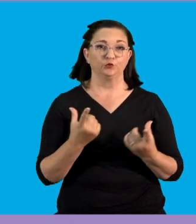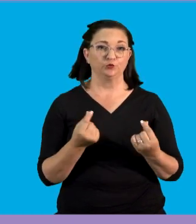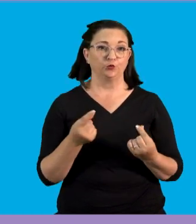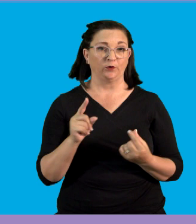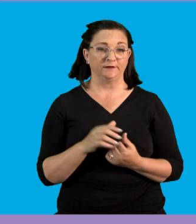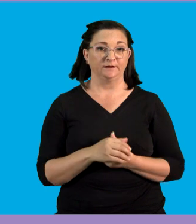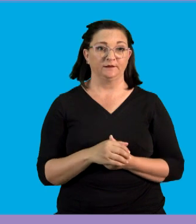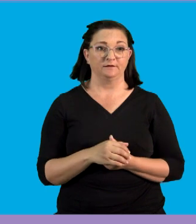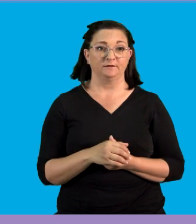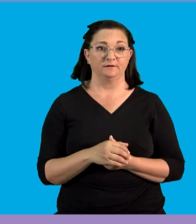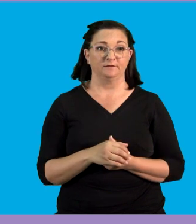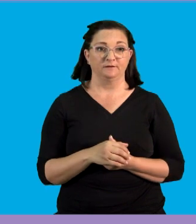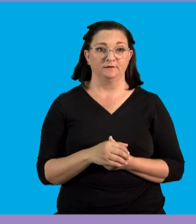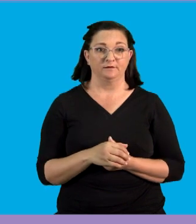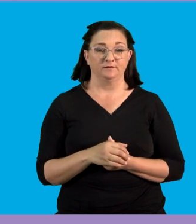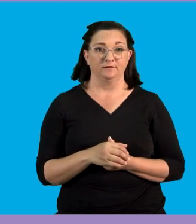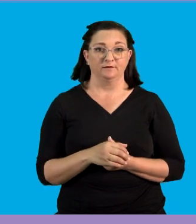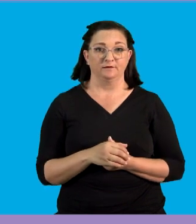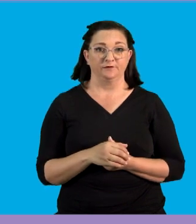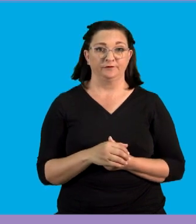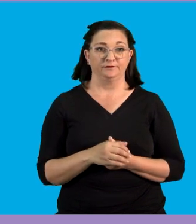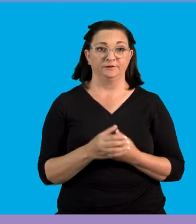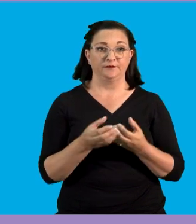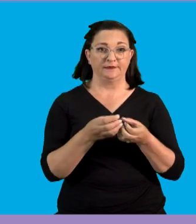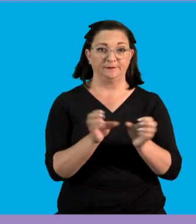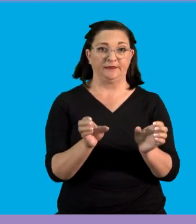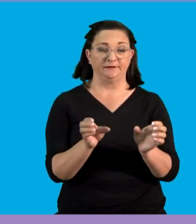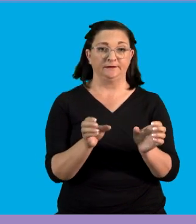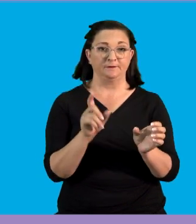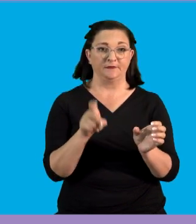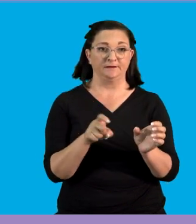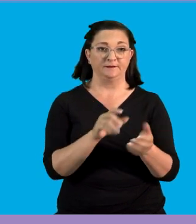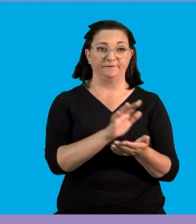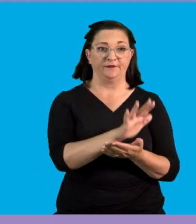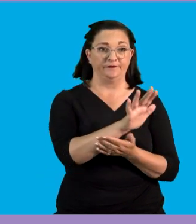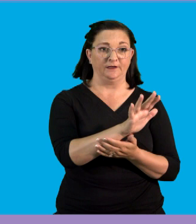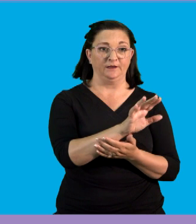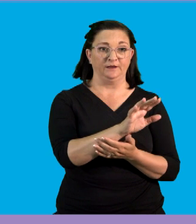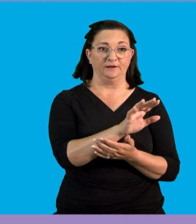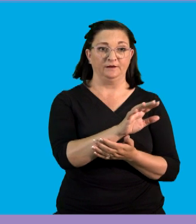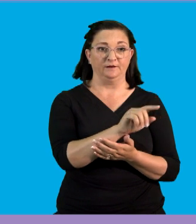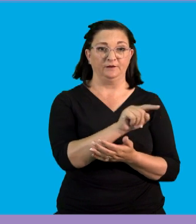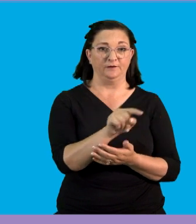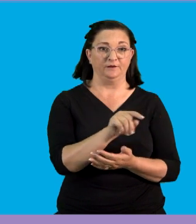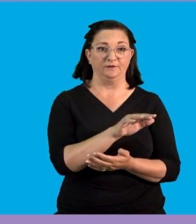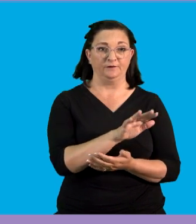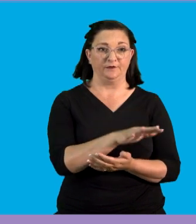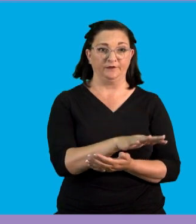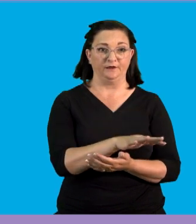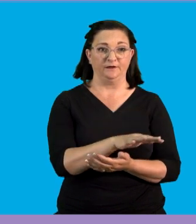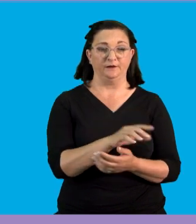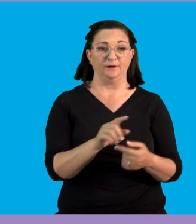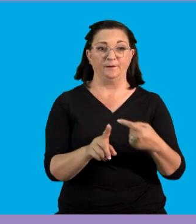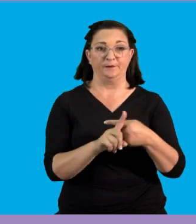what must happen here? We must say now we're going to split it into 15 divided